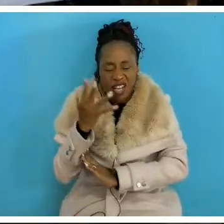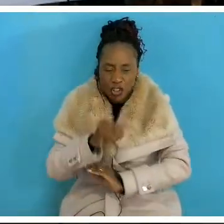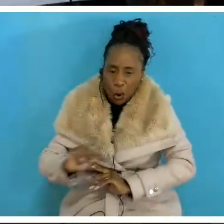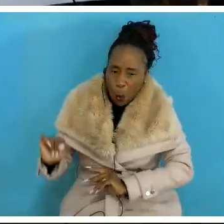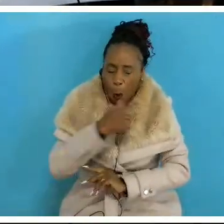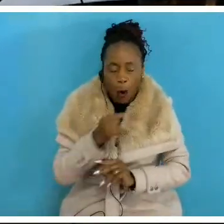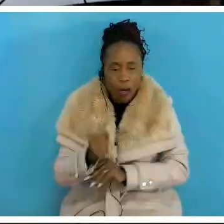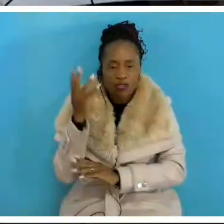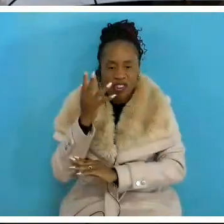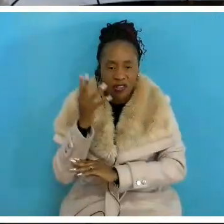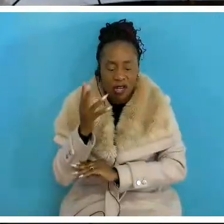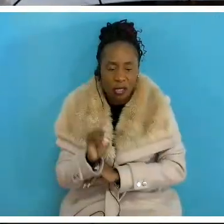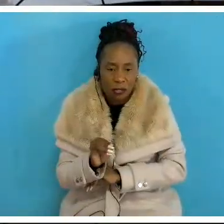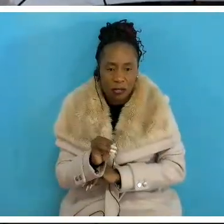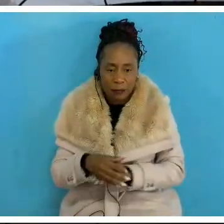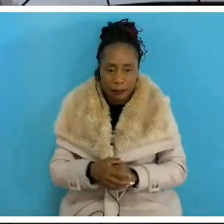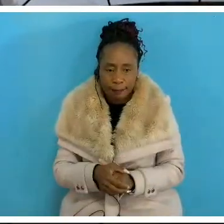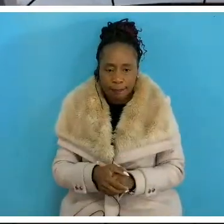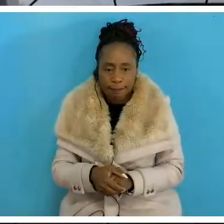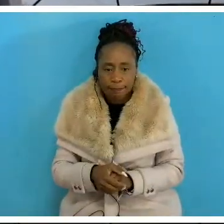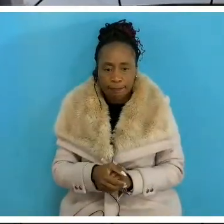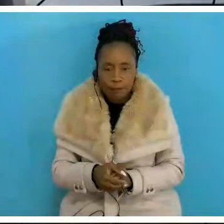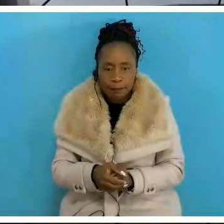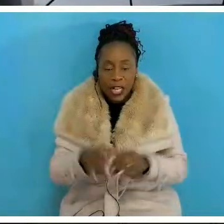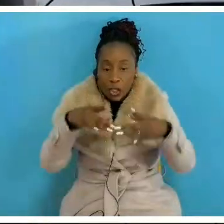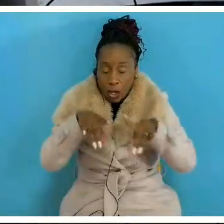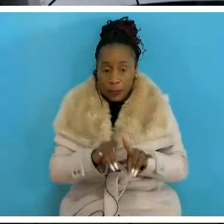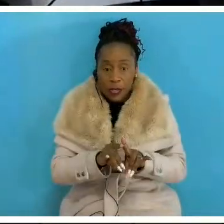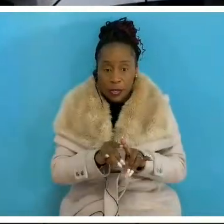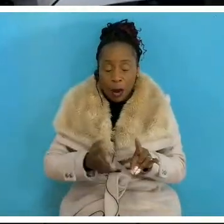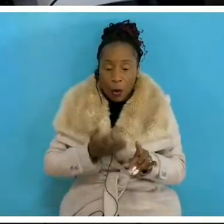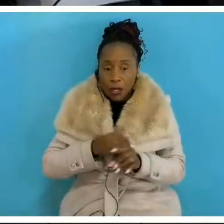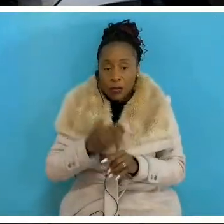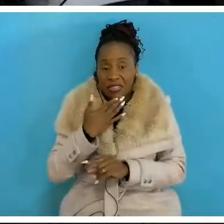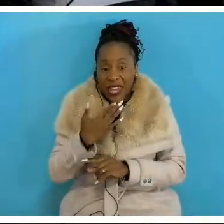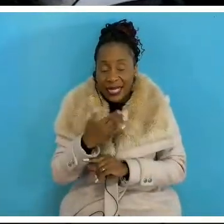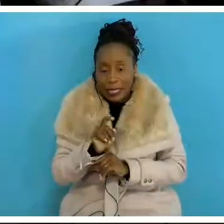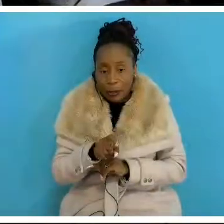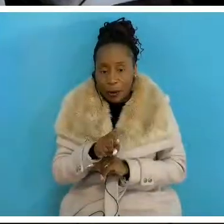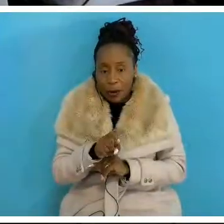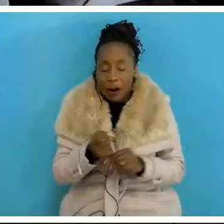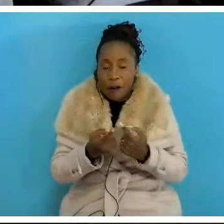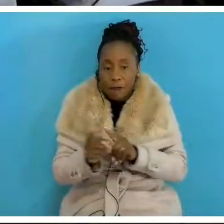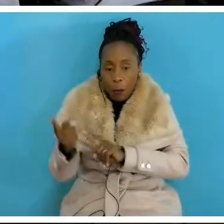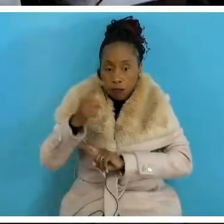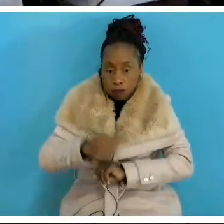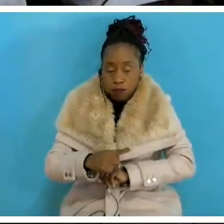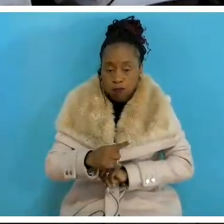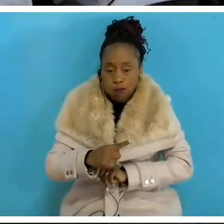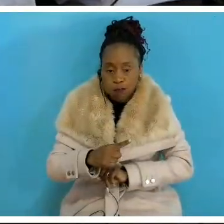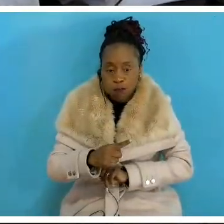the presentations. Chairperson, I want to thank you for coming out here.